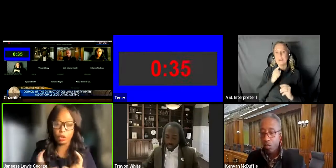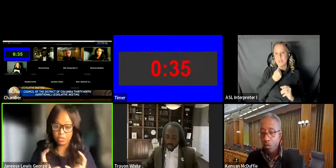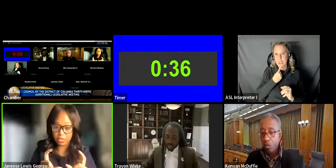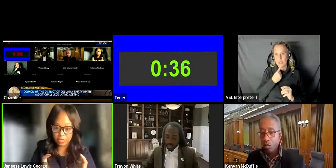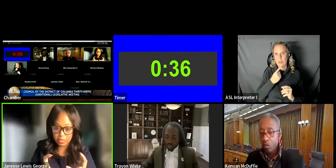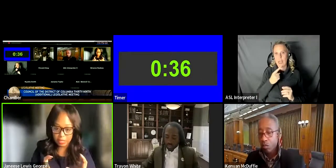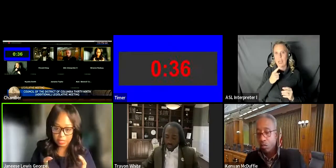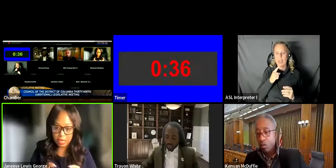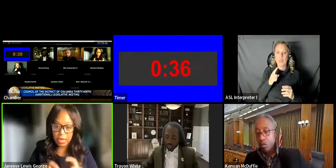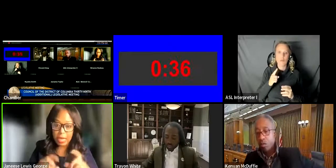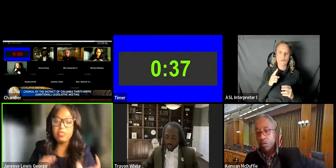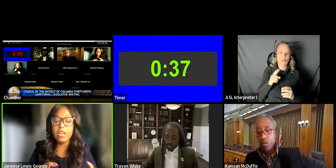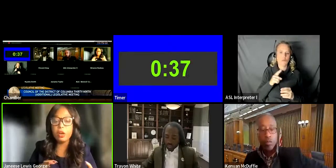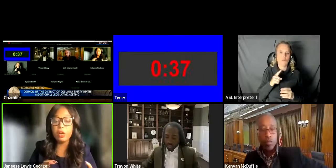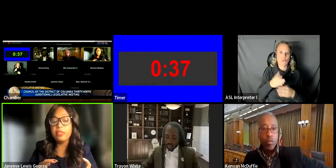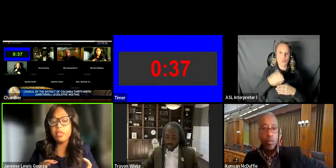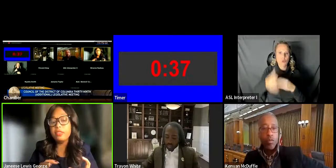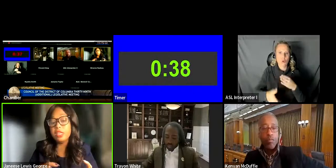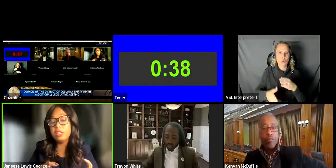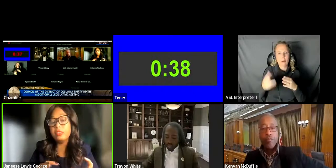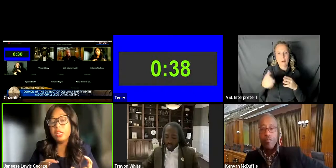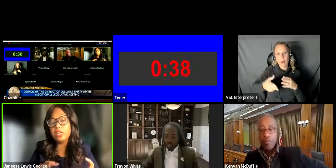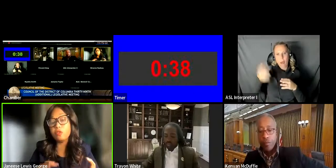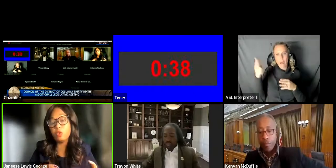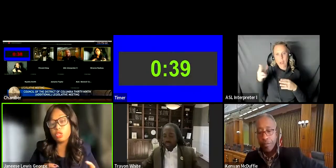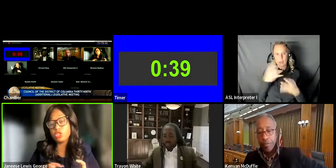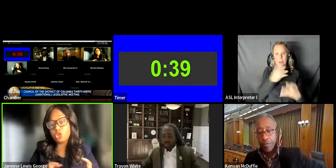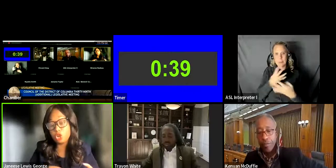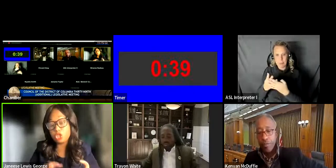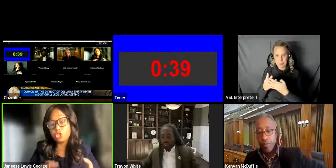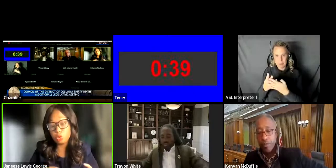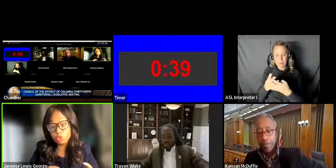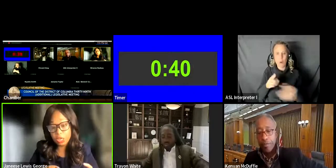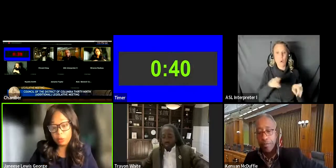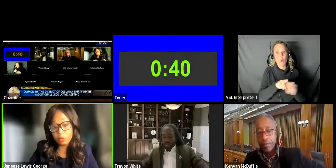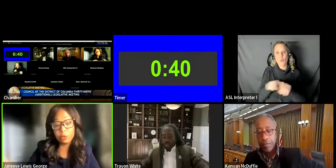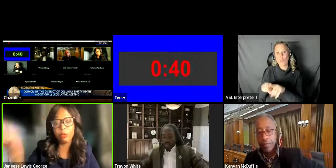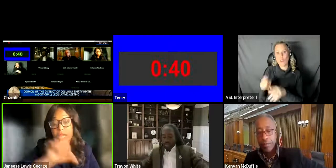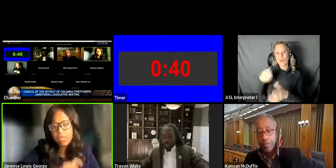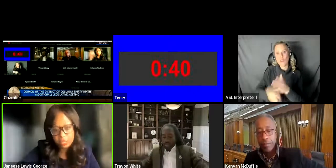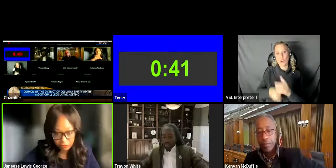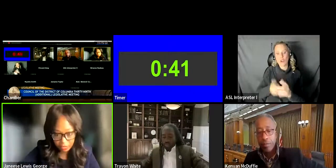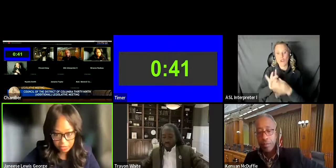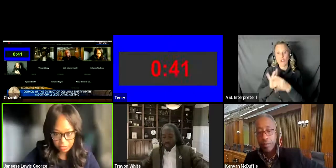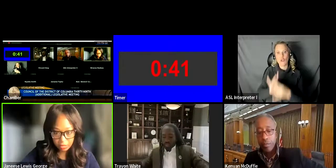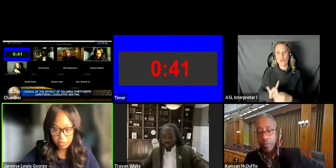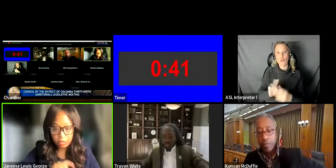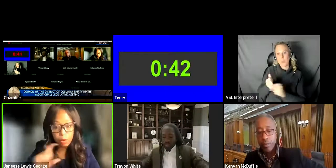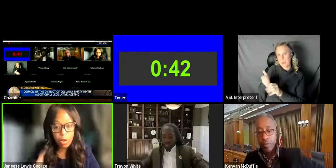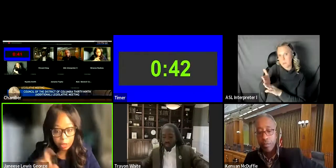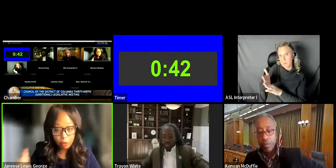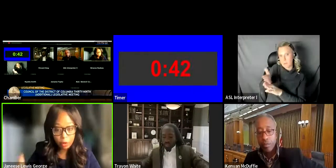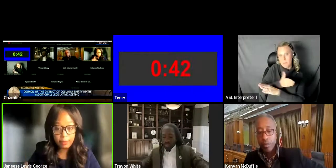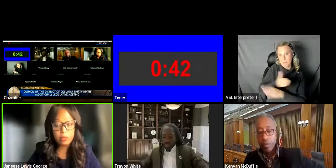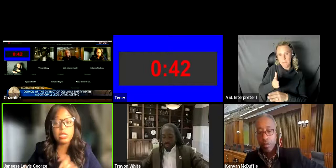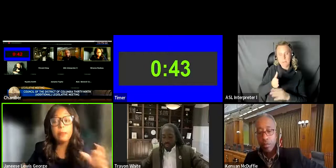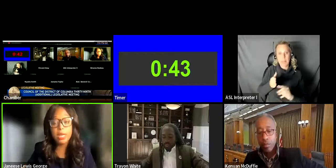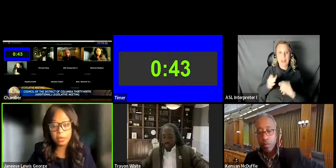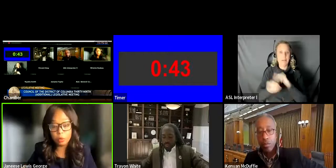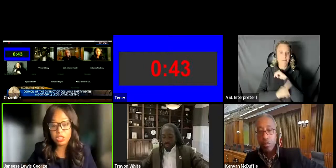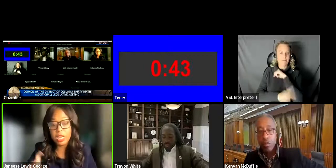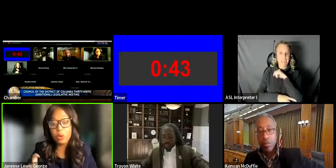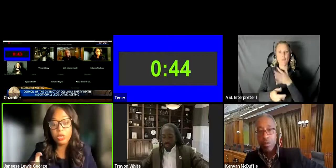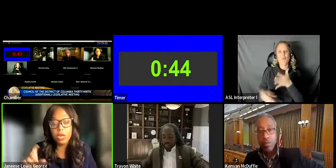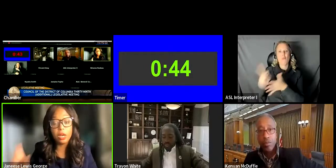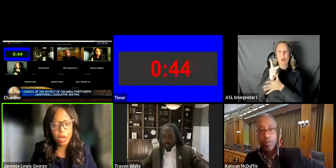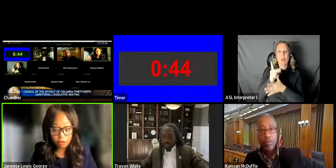in longer sentences. And then there is, of course, the charge associated with the predicate offense, the primary crime that was